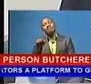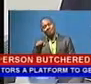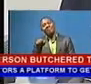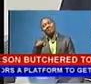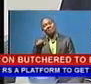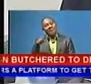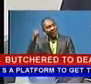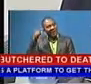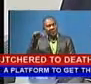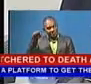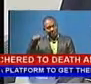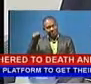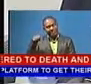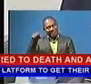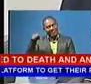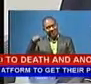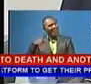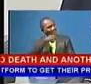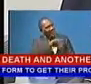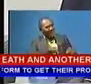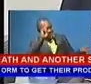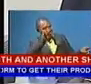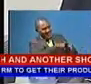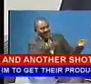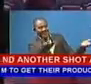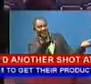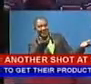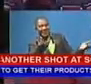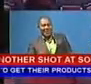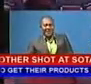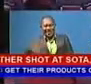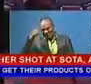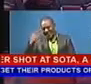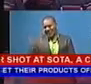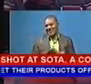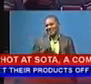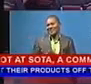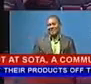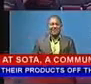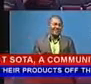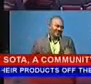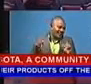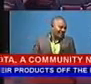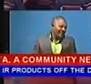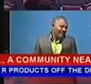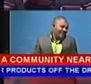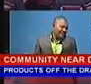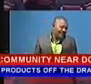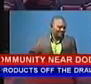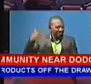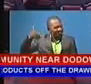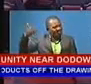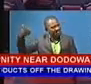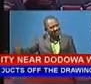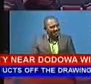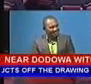concurrence with those views, I think it's a simple exercise. You can do that subsequently.